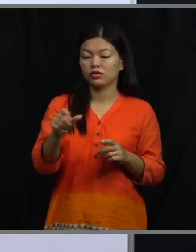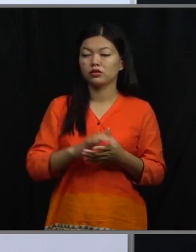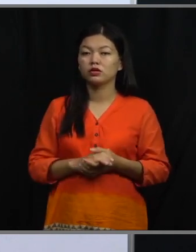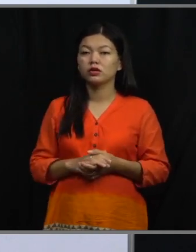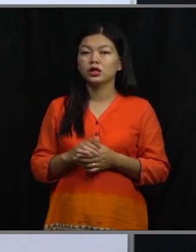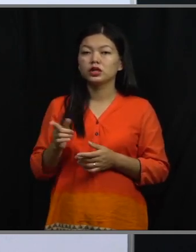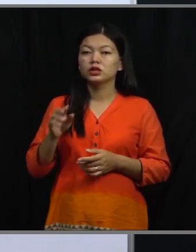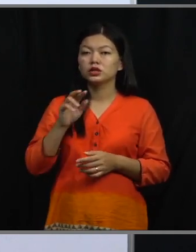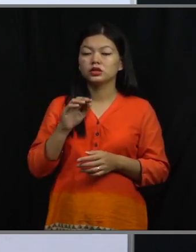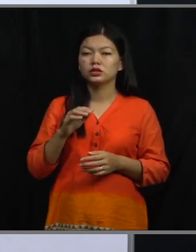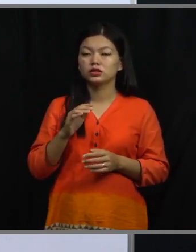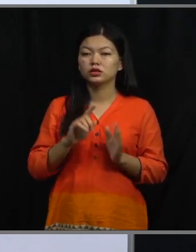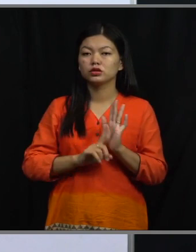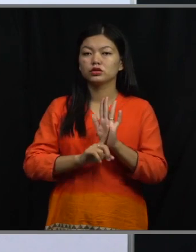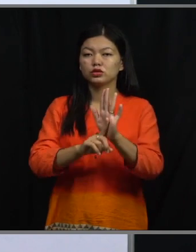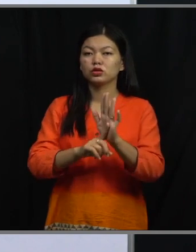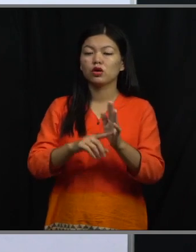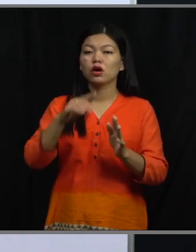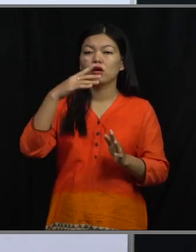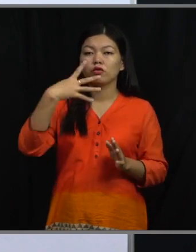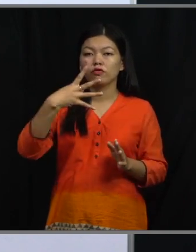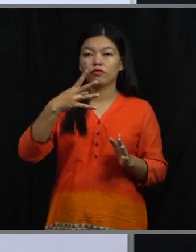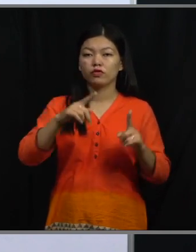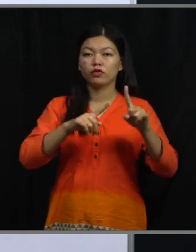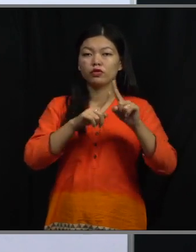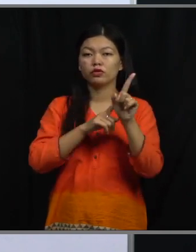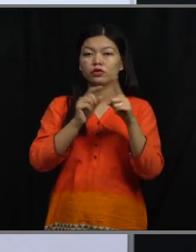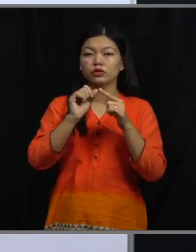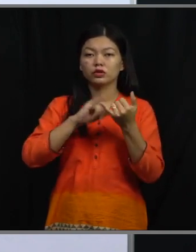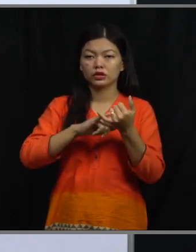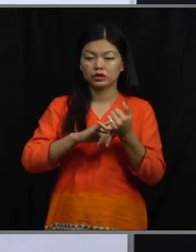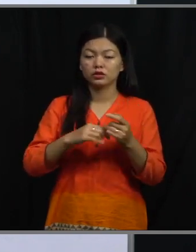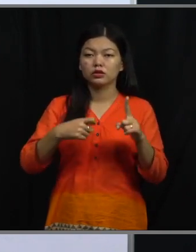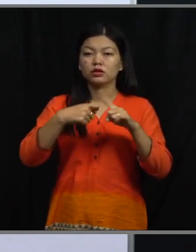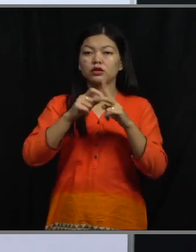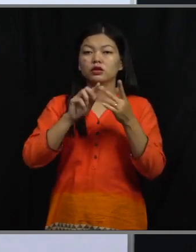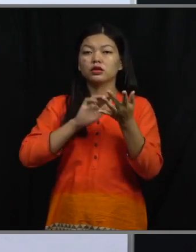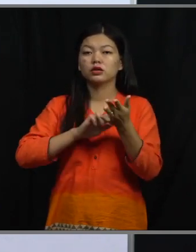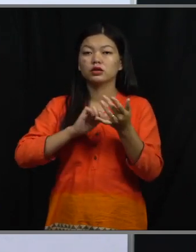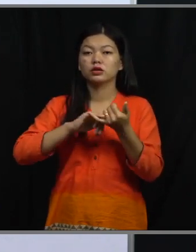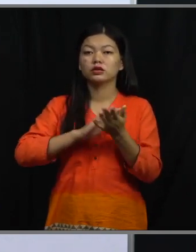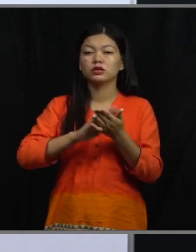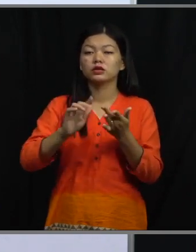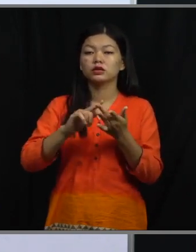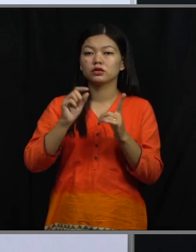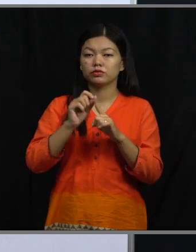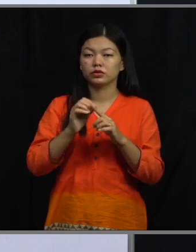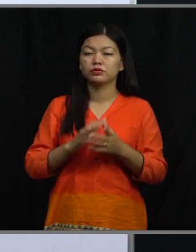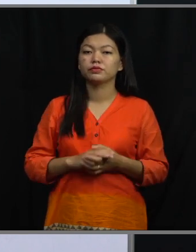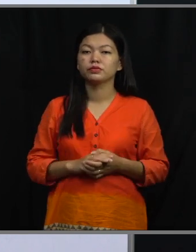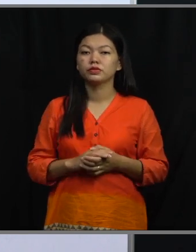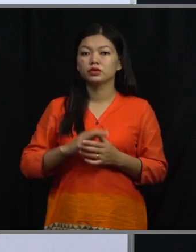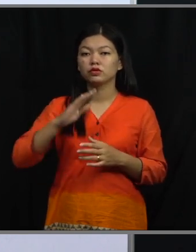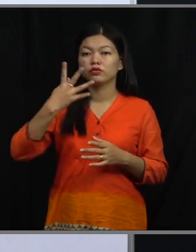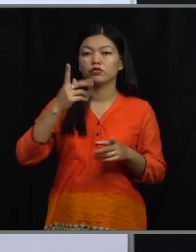about 4 types, okay, 4 types of kinship can be found in India. That is what it means here, okay. 4 types